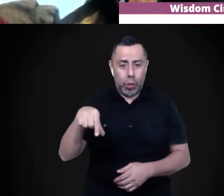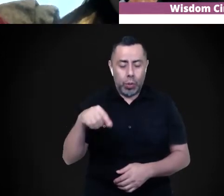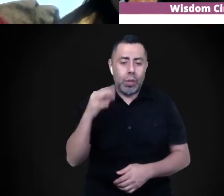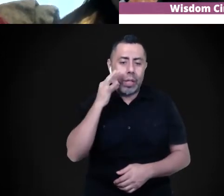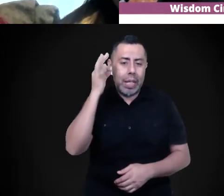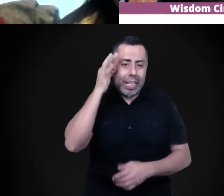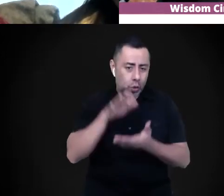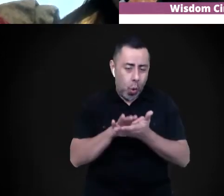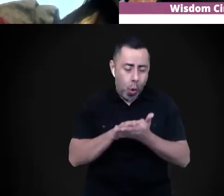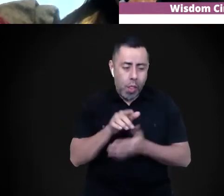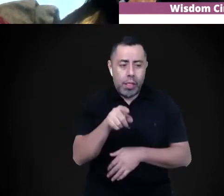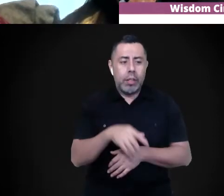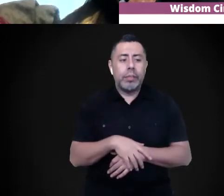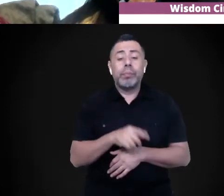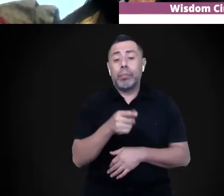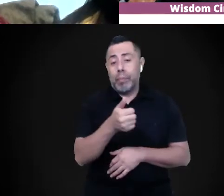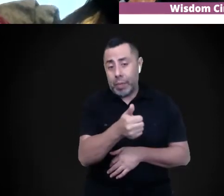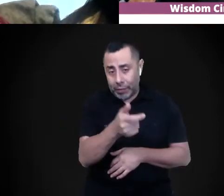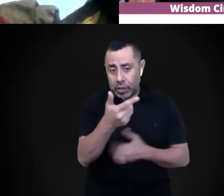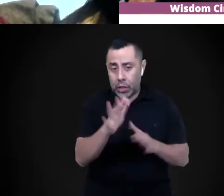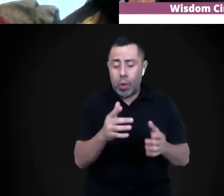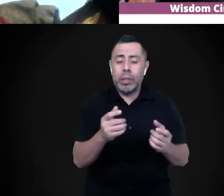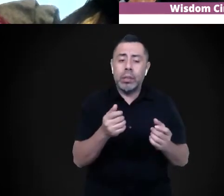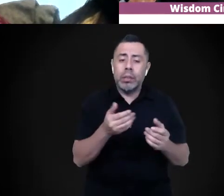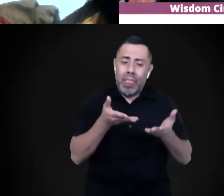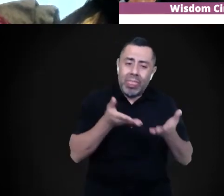She spent a couple years there, and then